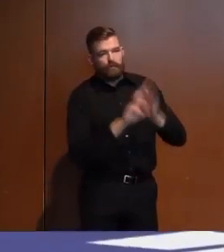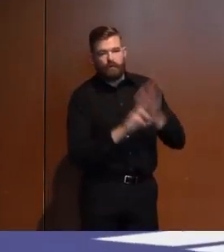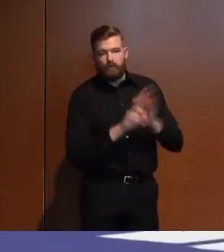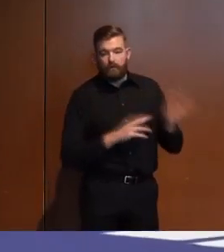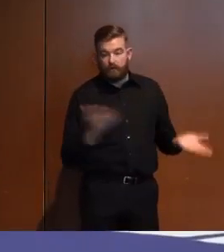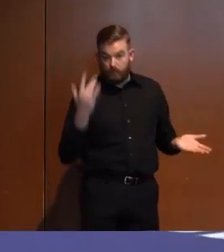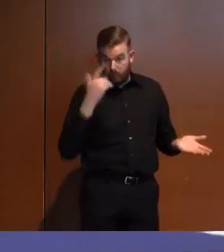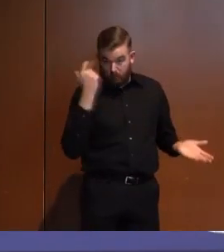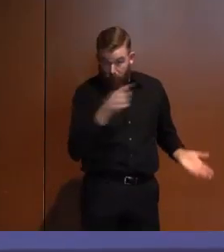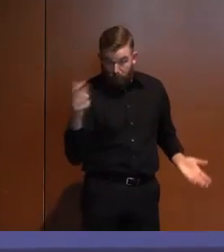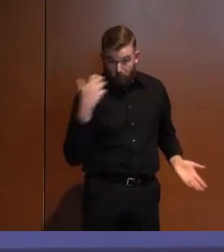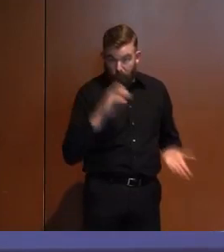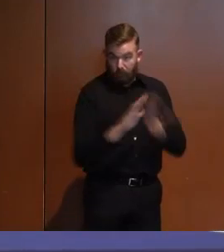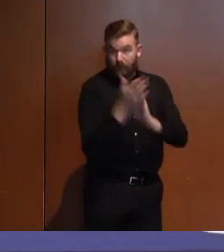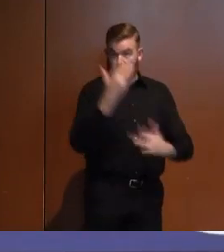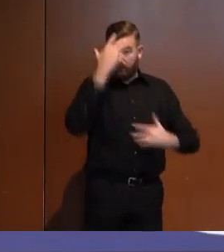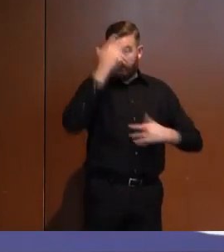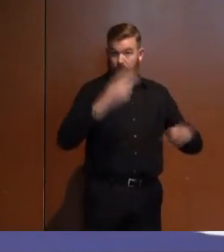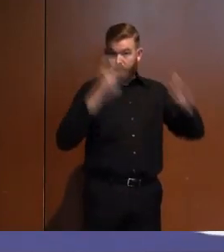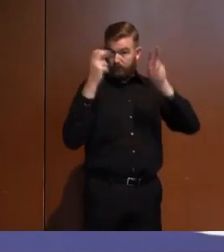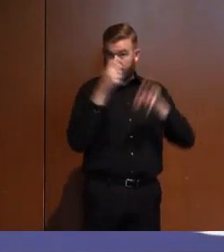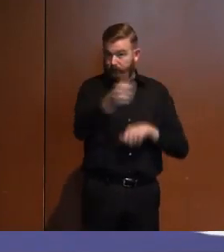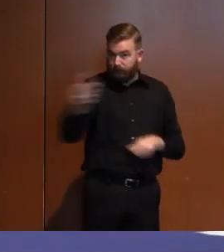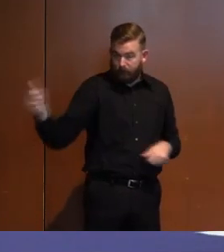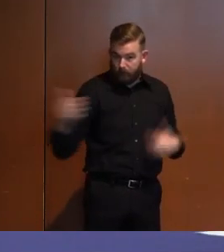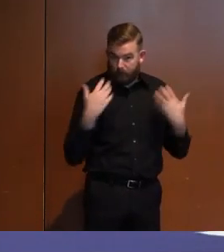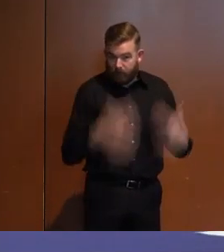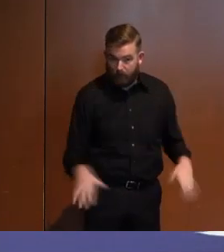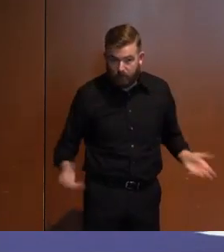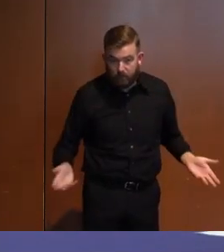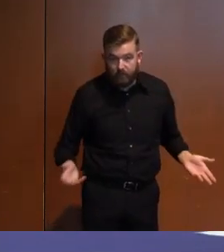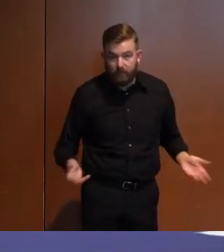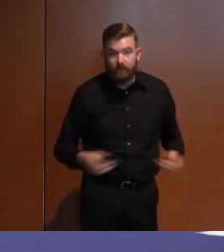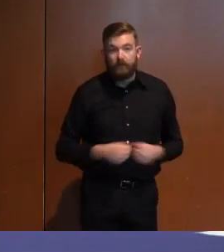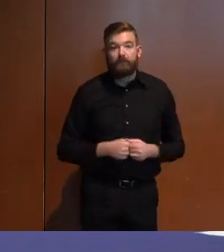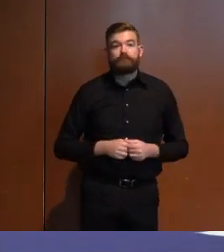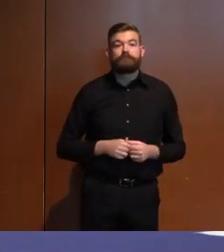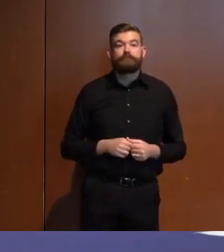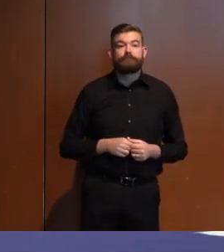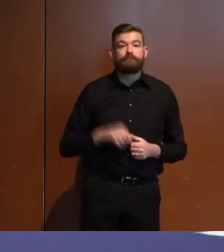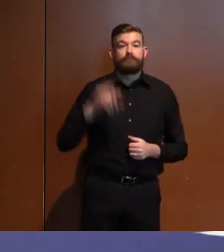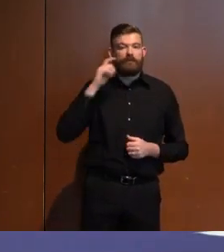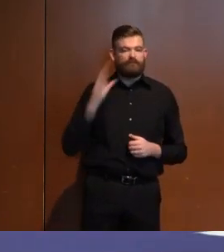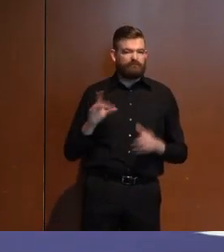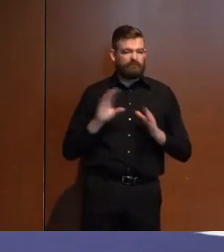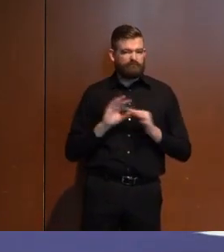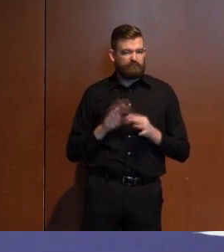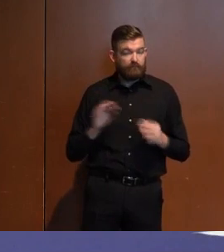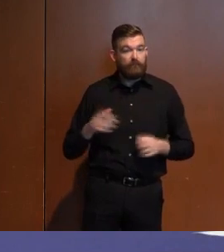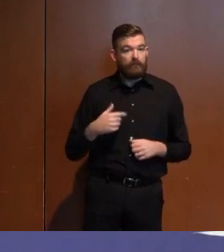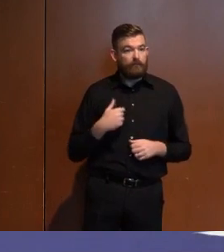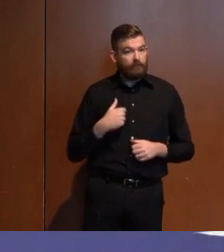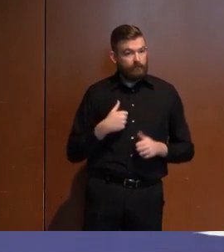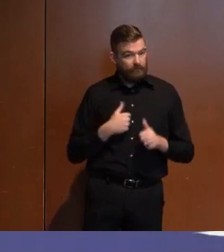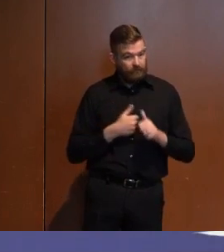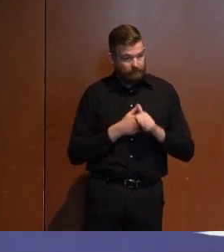to California, not New York, so you may well be right on New York, Matt. I actually don't know. But I think if you look at our numbers,